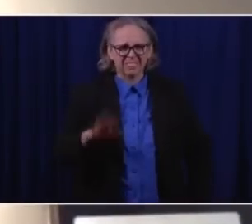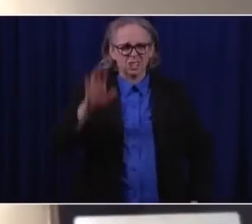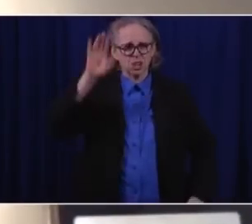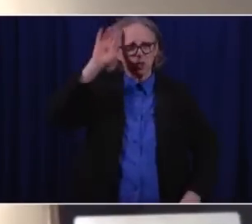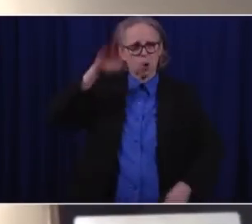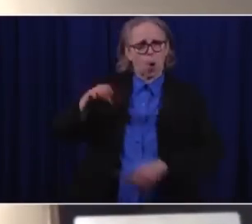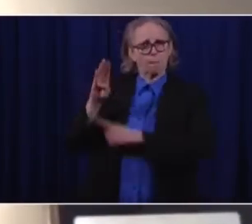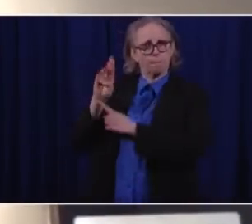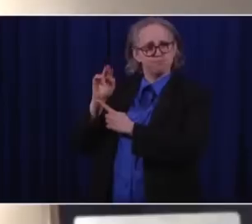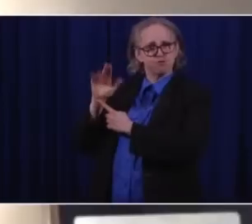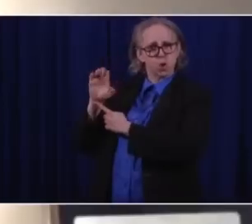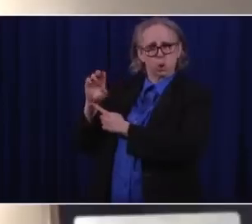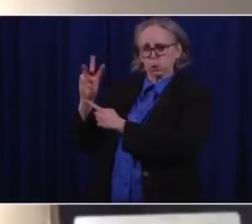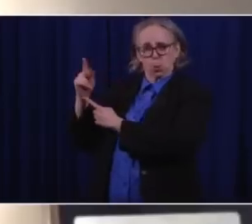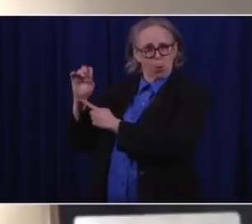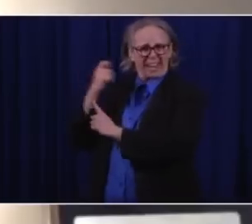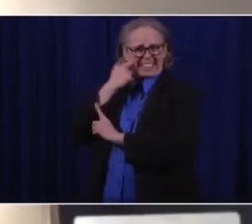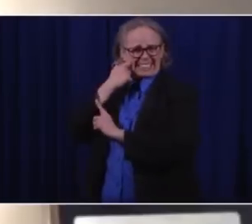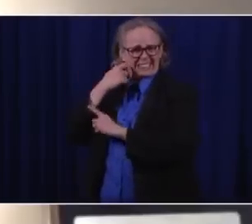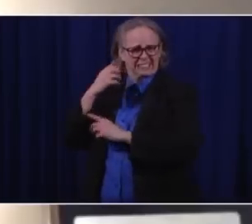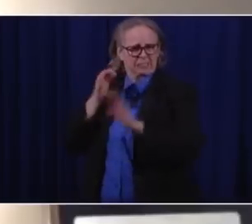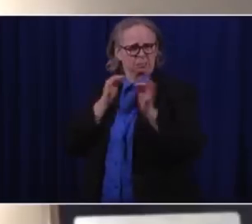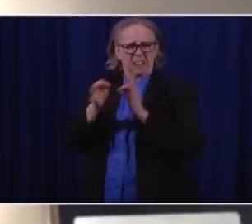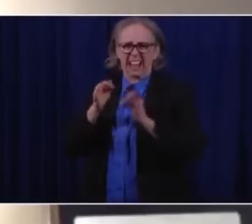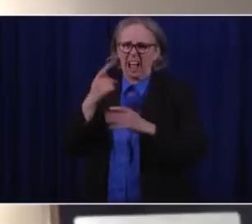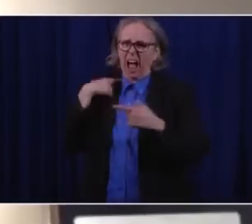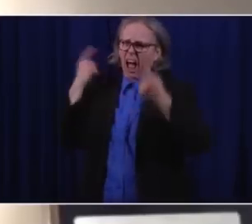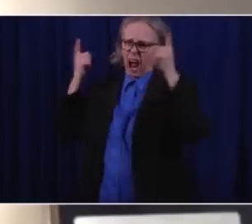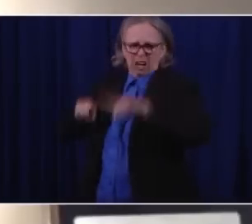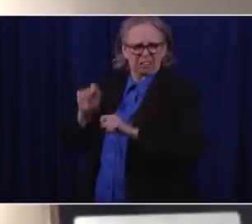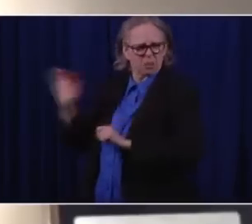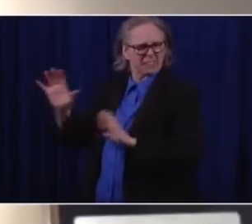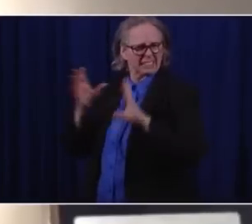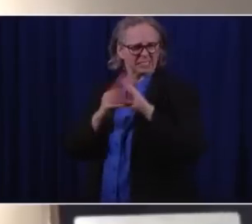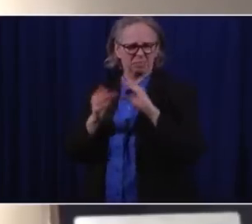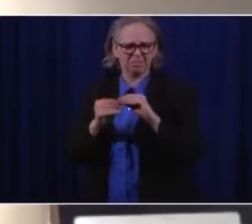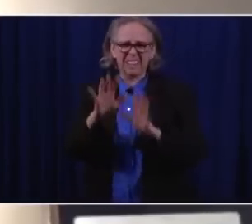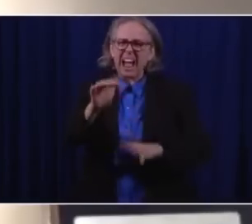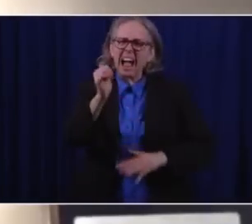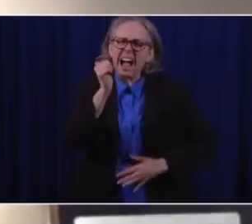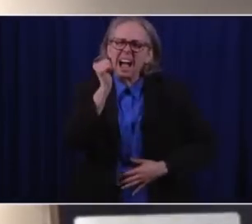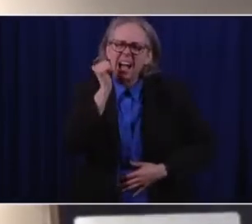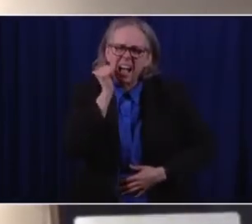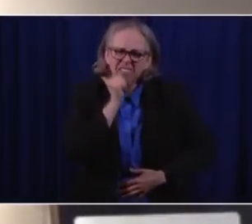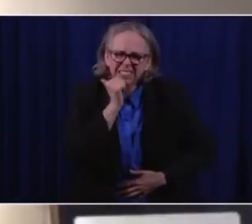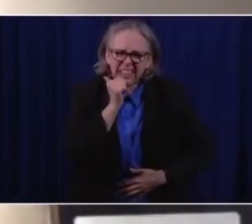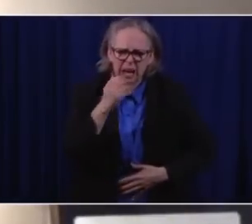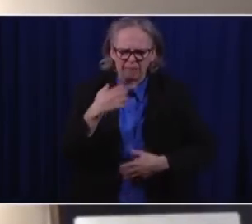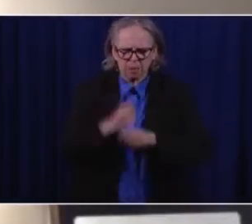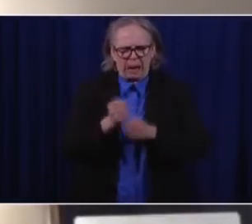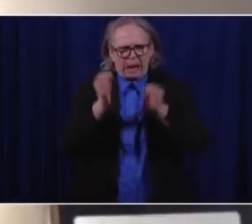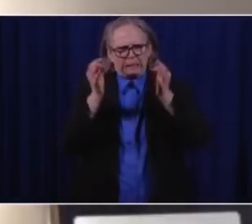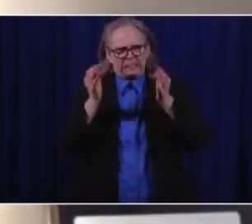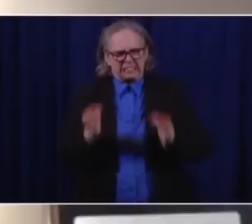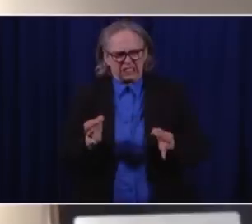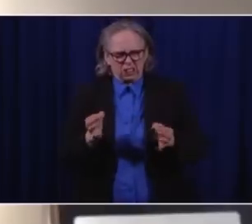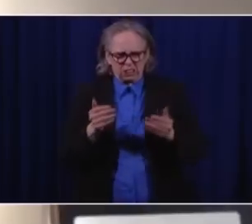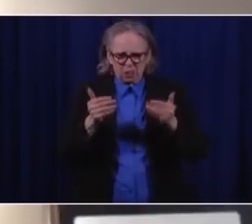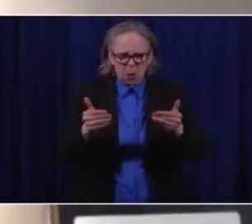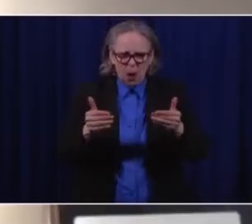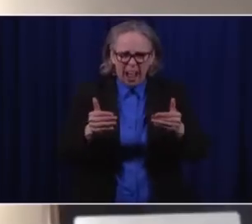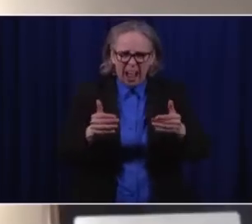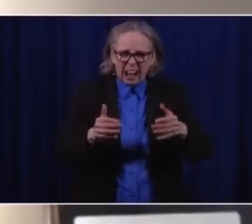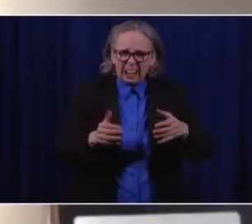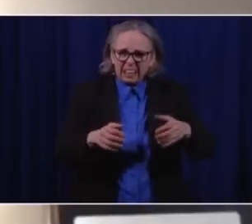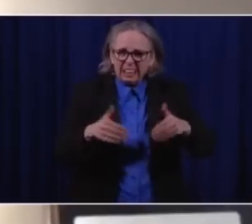indicated, this is really almost a day-by-day decision for us at this point. We have to, you